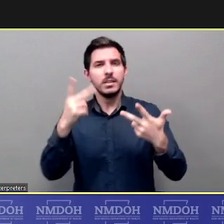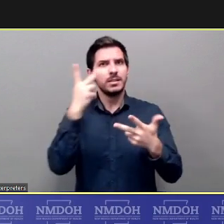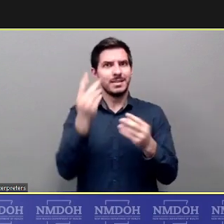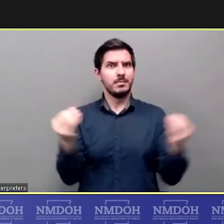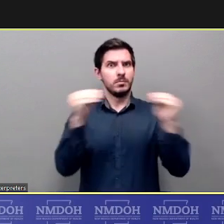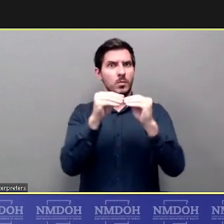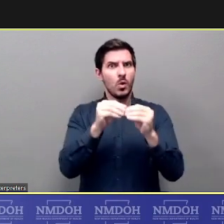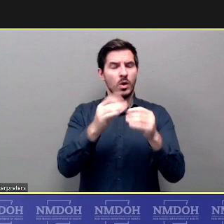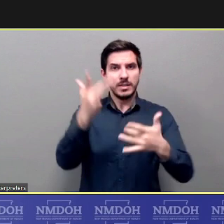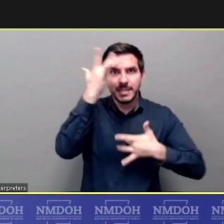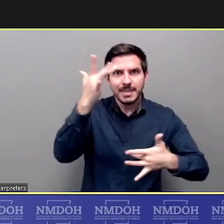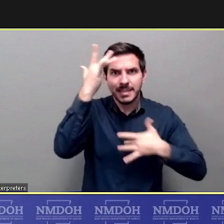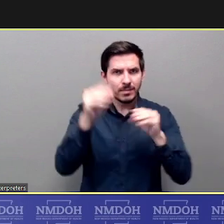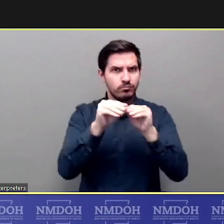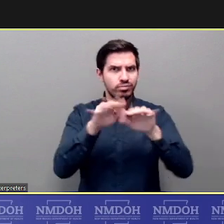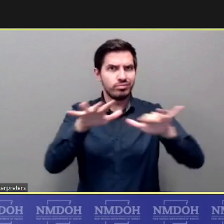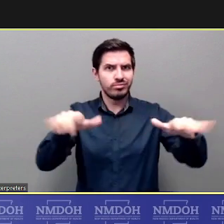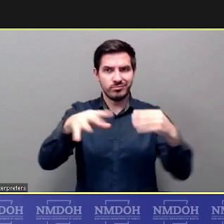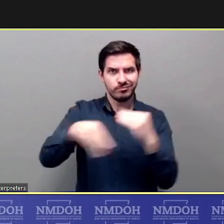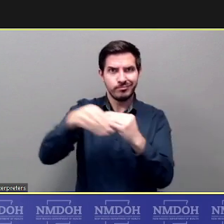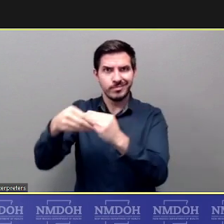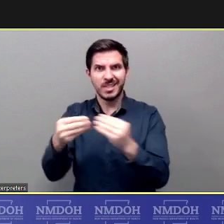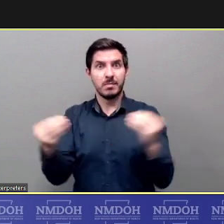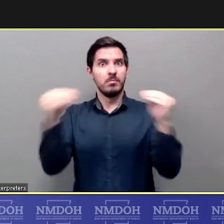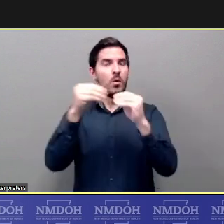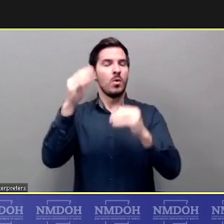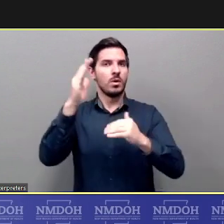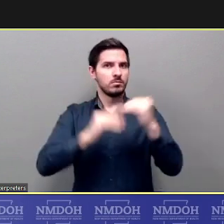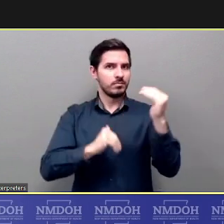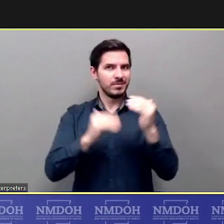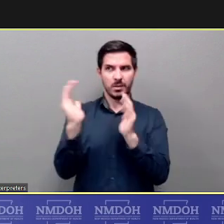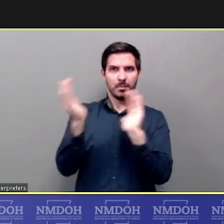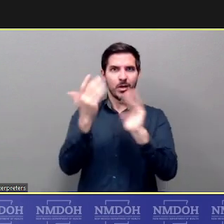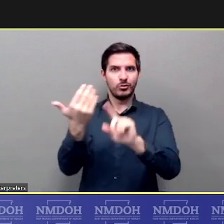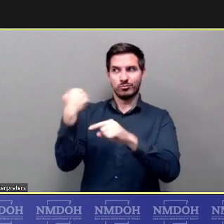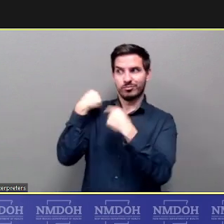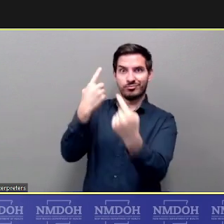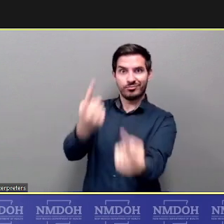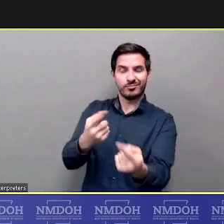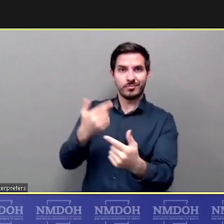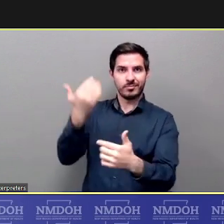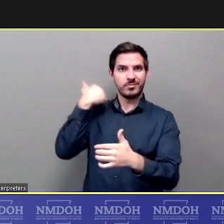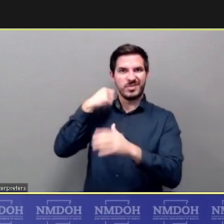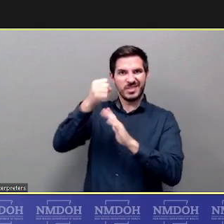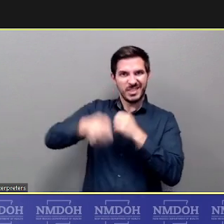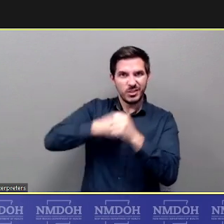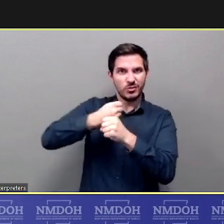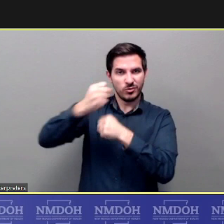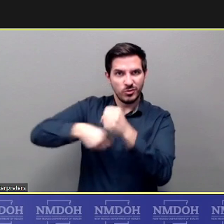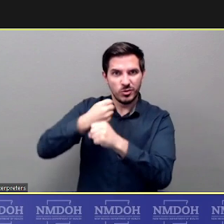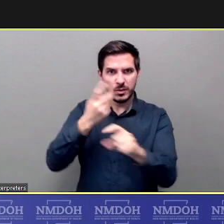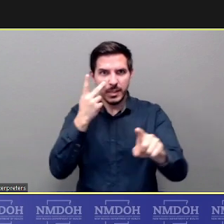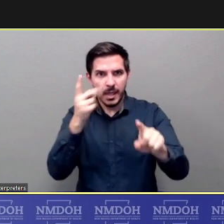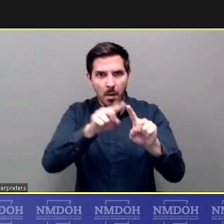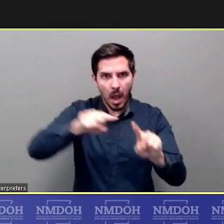we have in previous seasons. So if you look at here, you can see the New Mexico, yeah, if